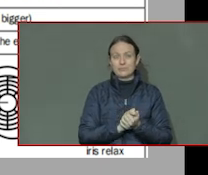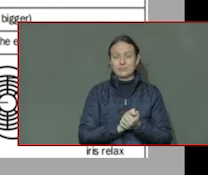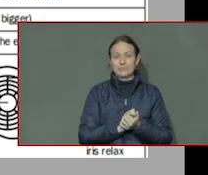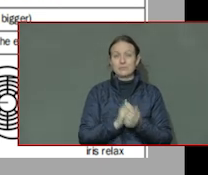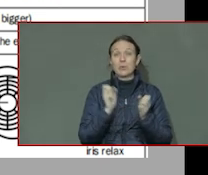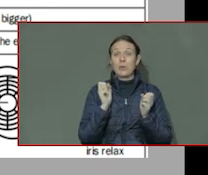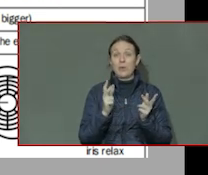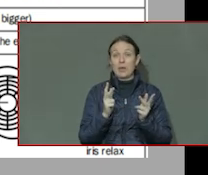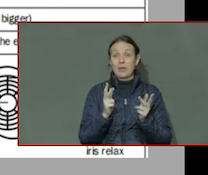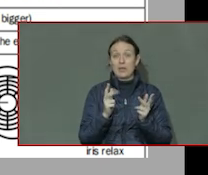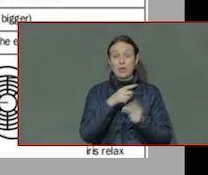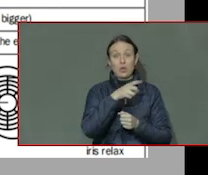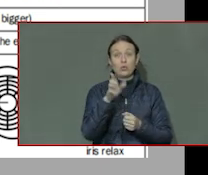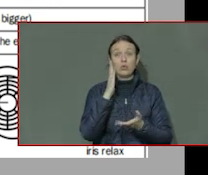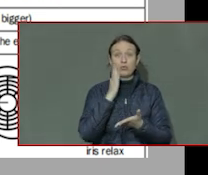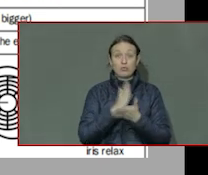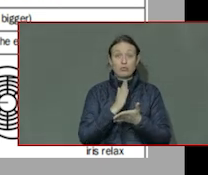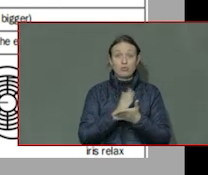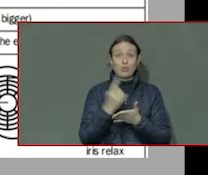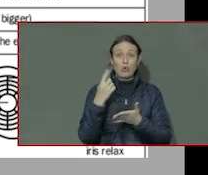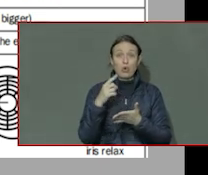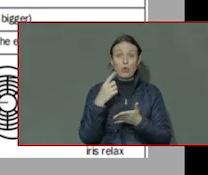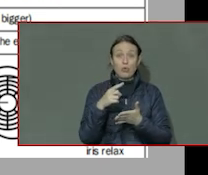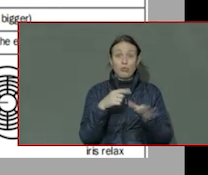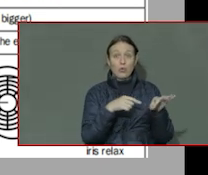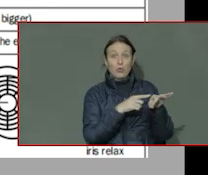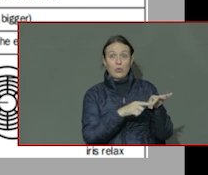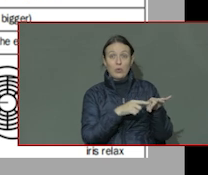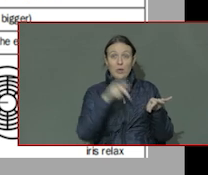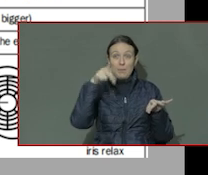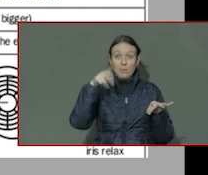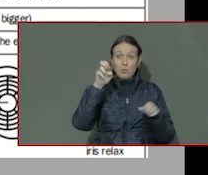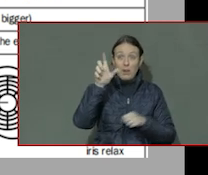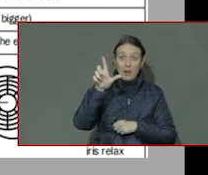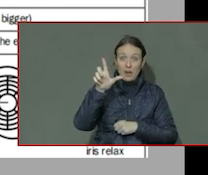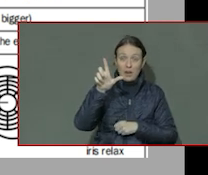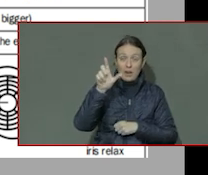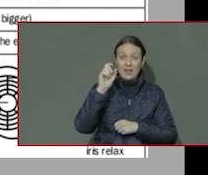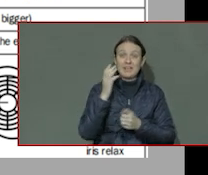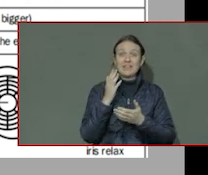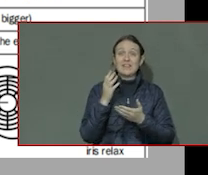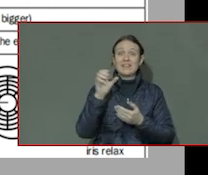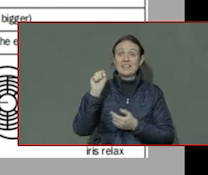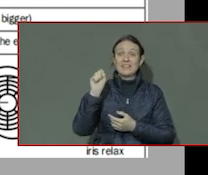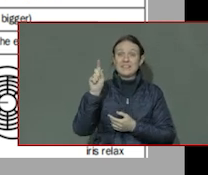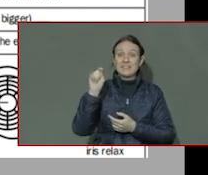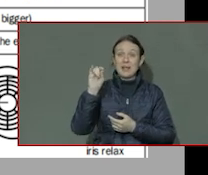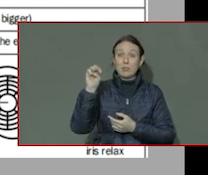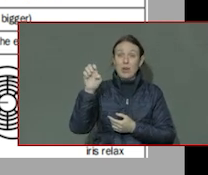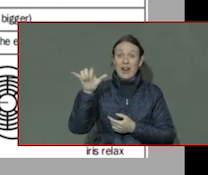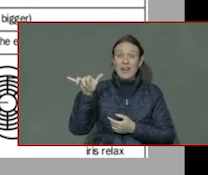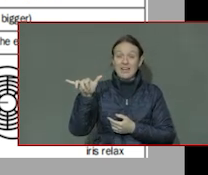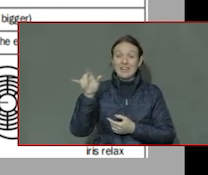Okay. Make sure with a pupil mechanism that you know the stimuli is light.